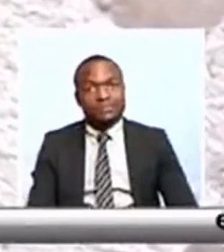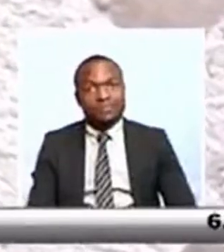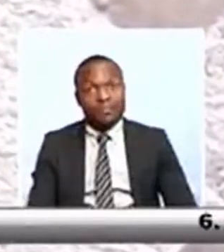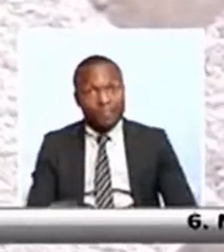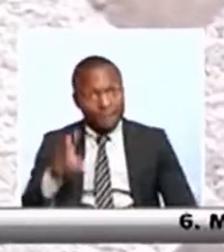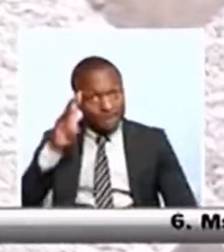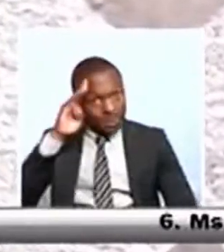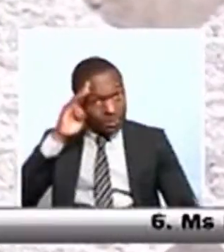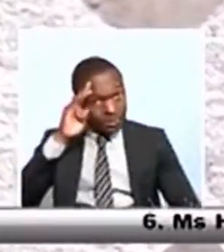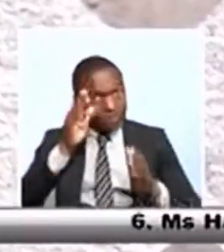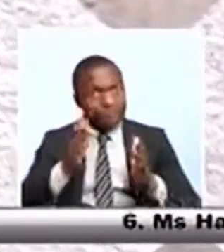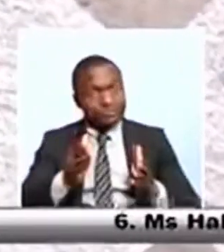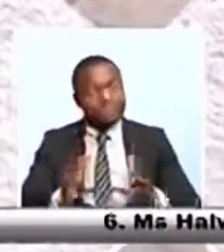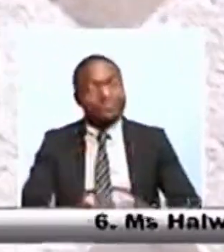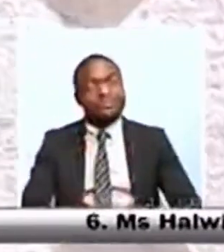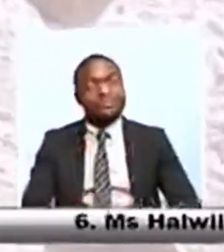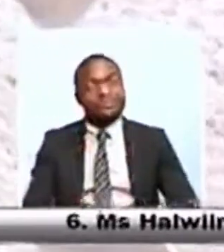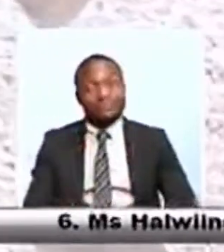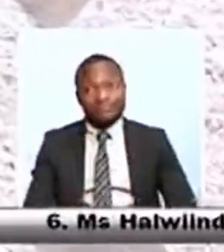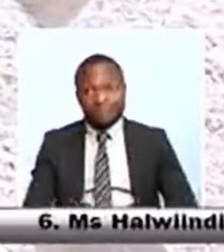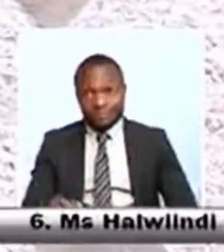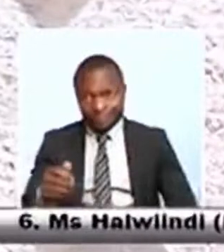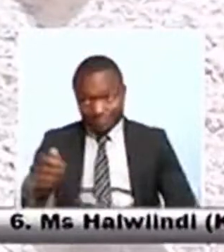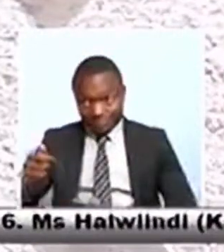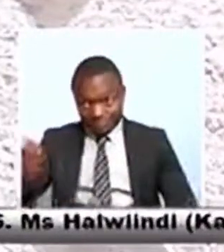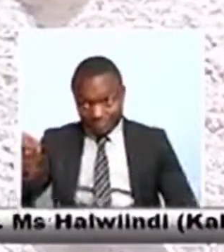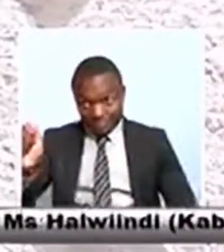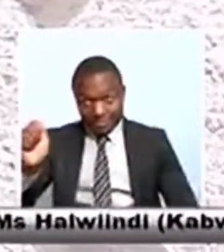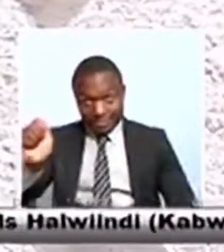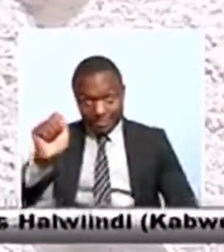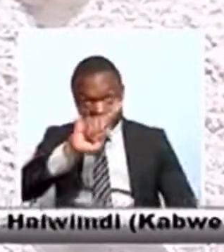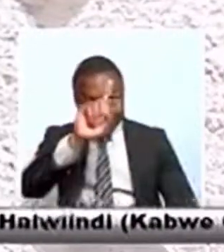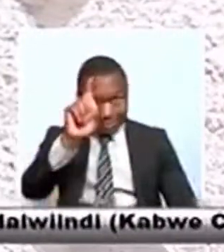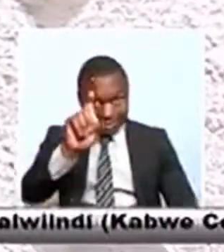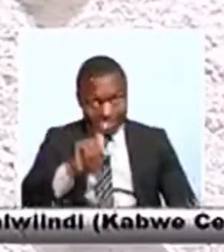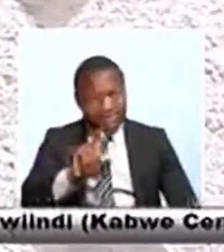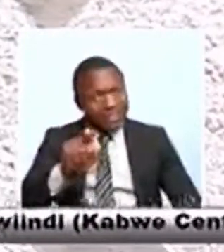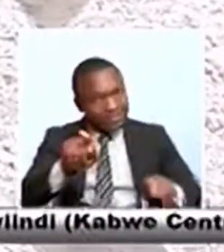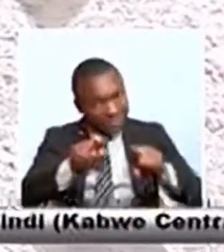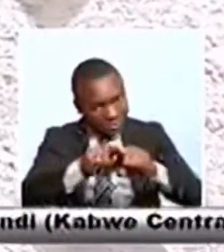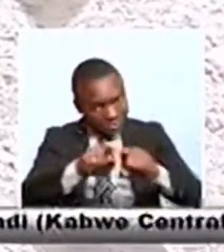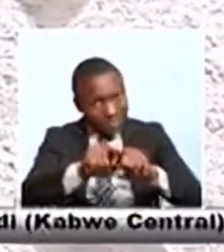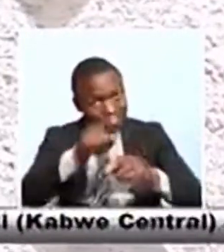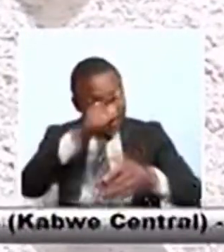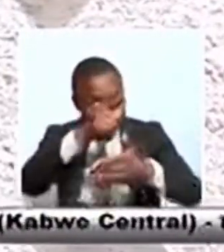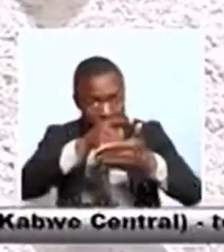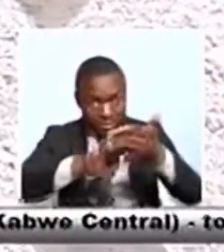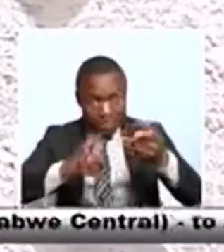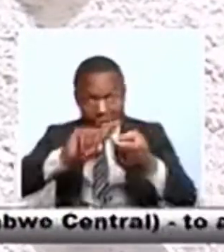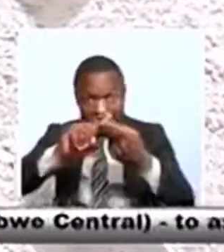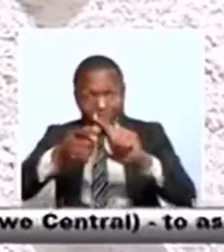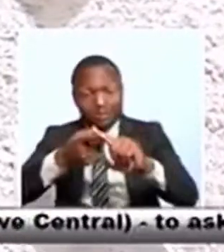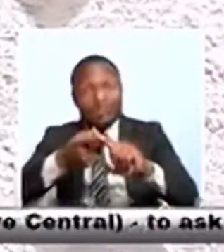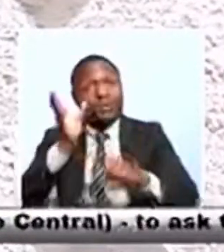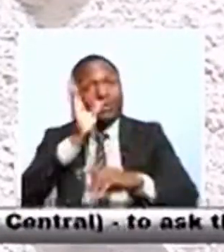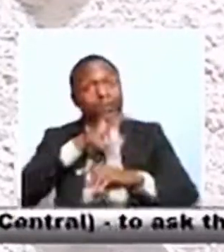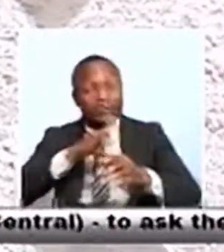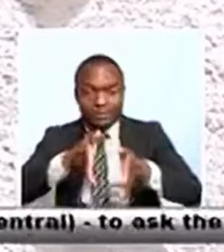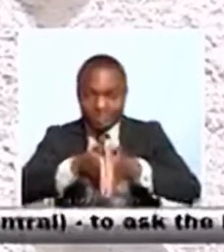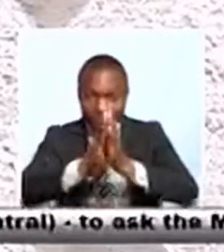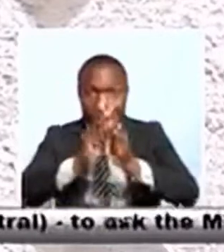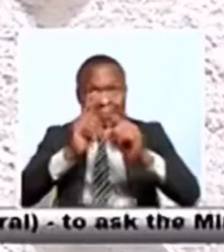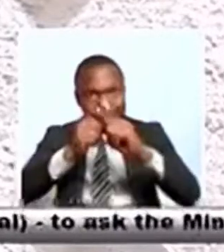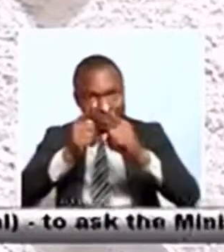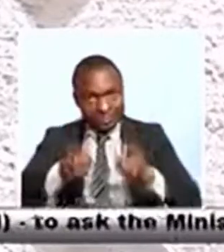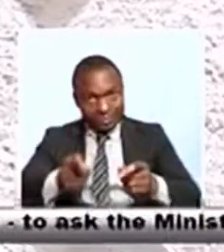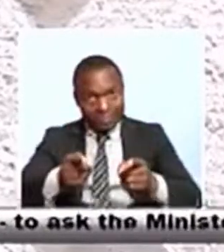Minister, my question is almost similar to what my colleague had asked, but in any case, I just want to